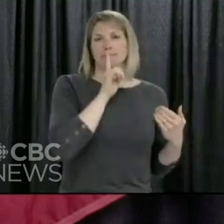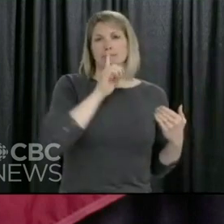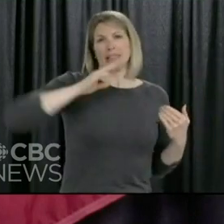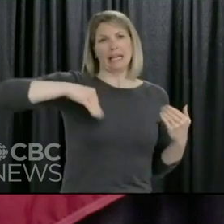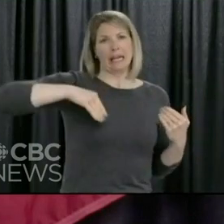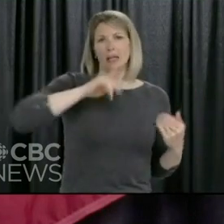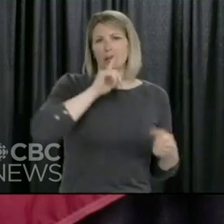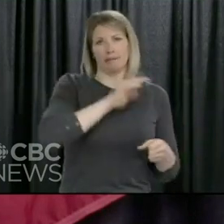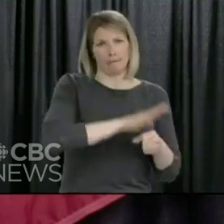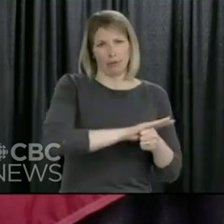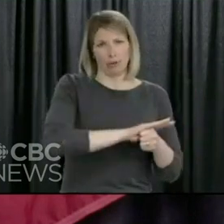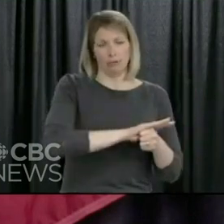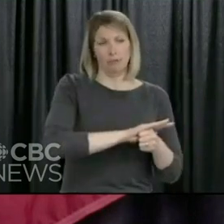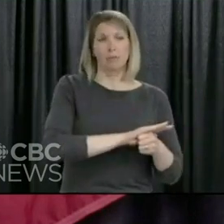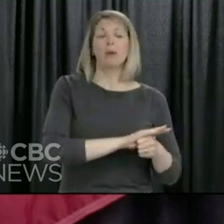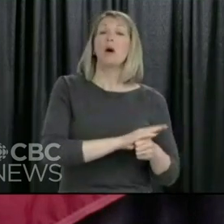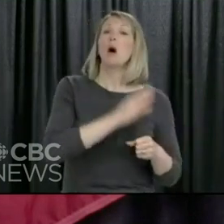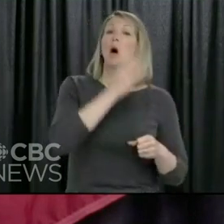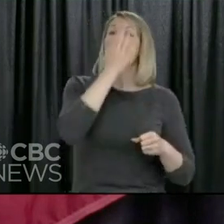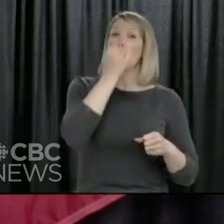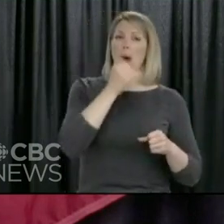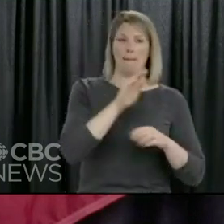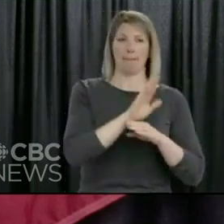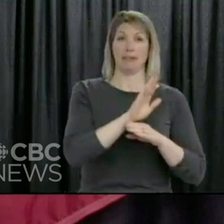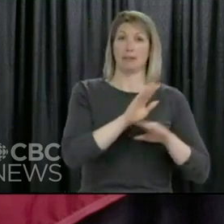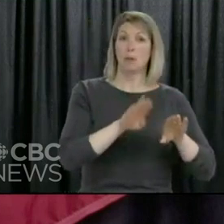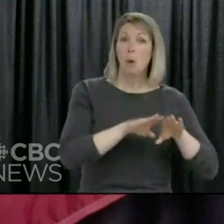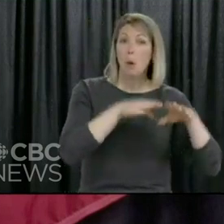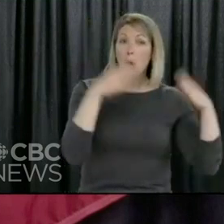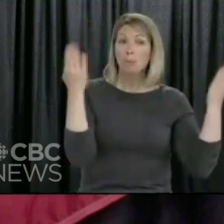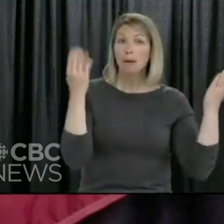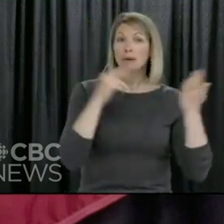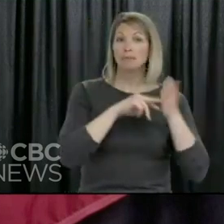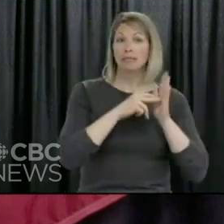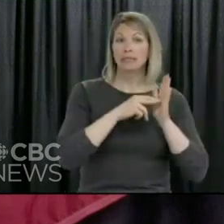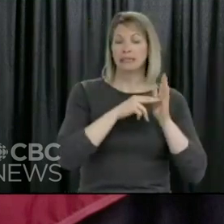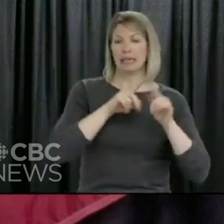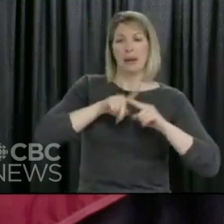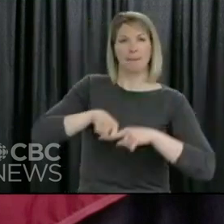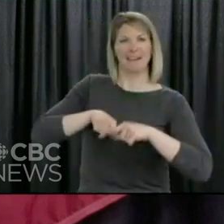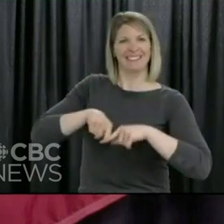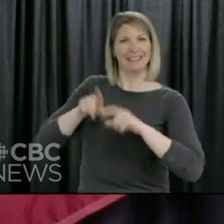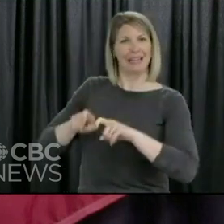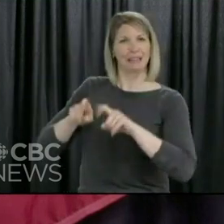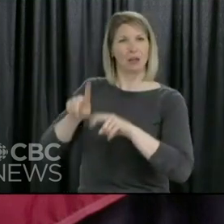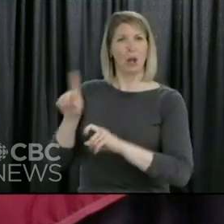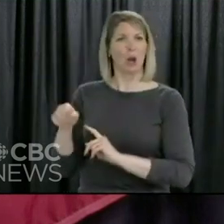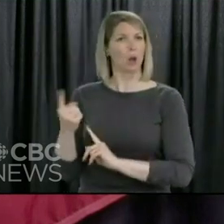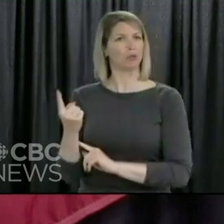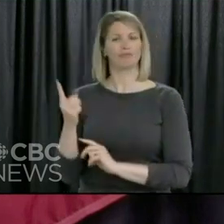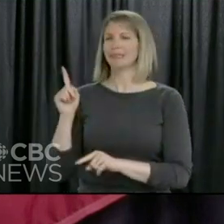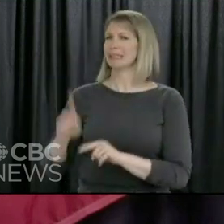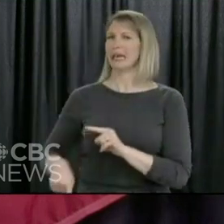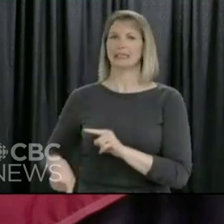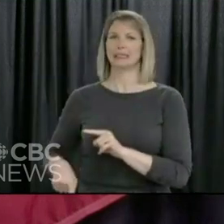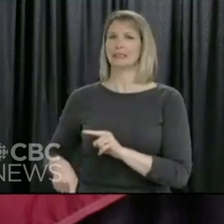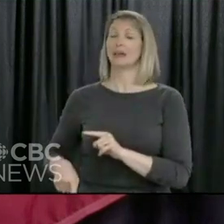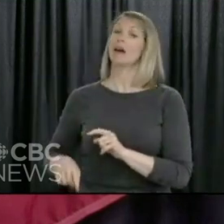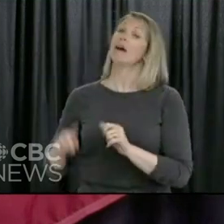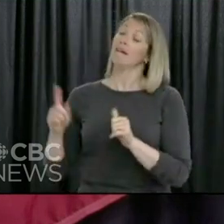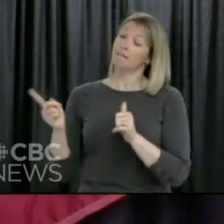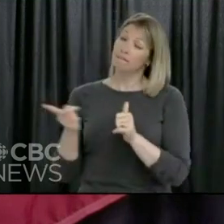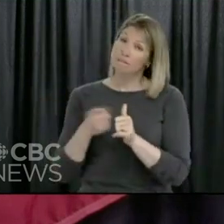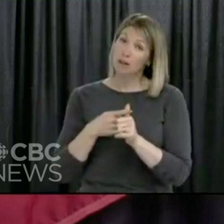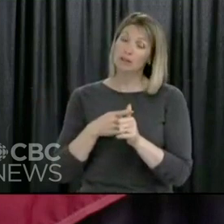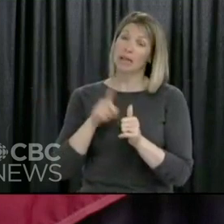a component of reopening up businesses. But I will tell you, one of the most important things that we will need to have in place is an adequate